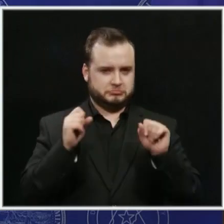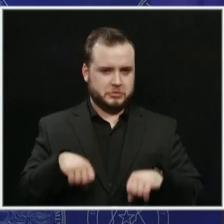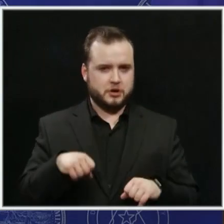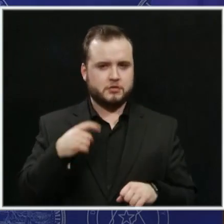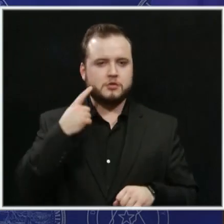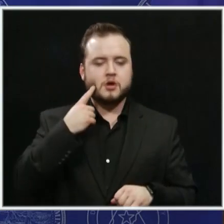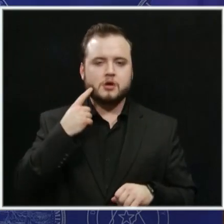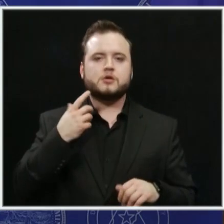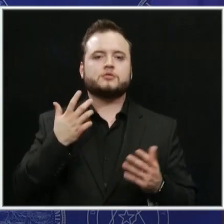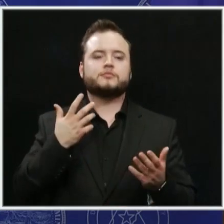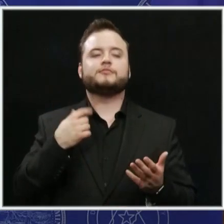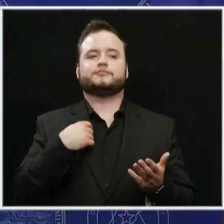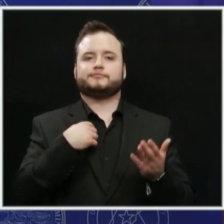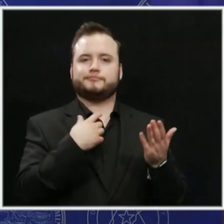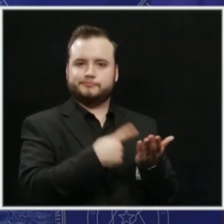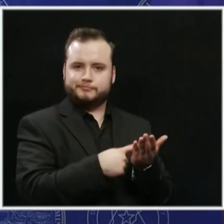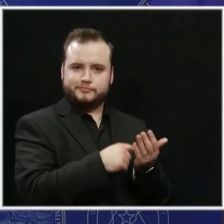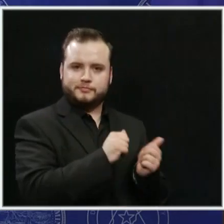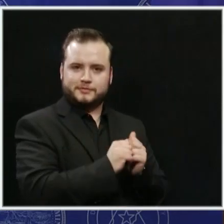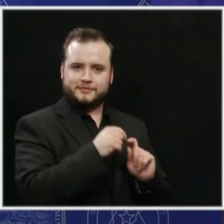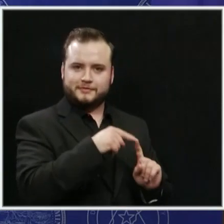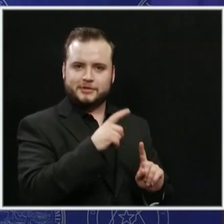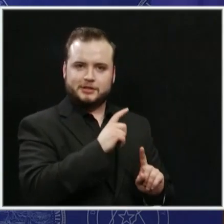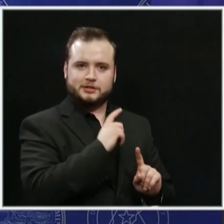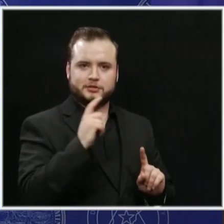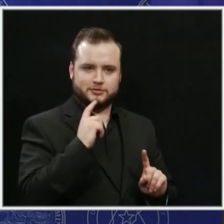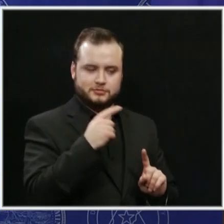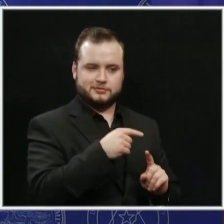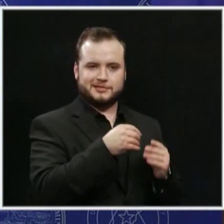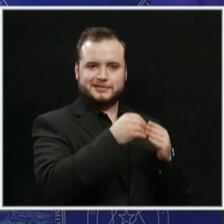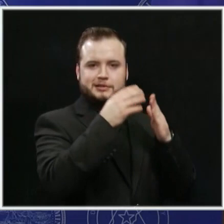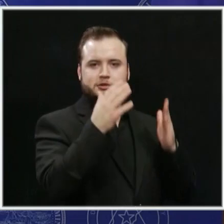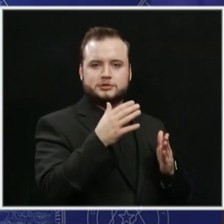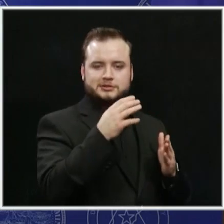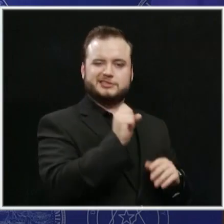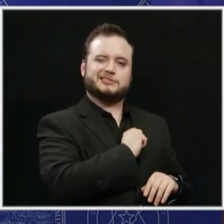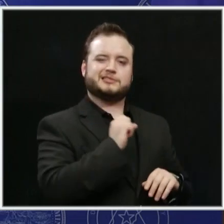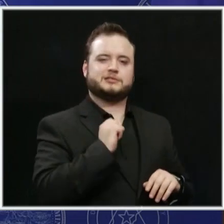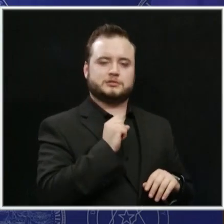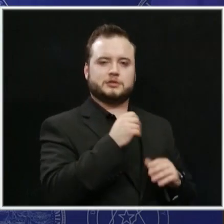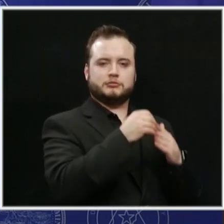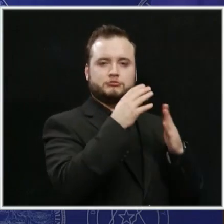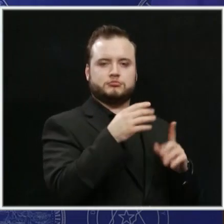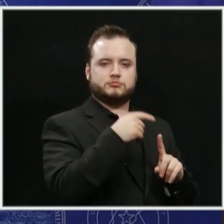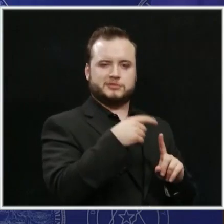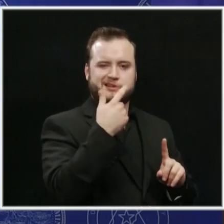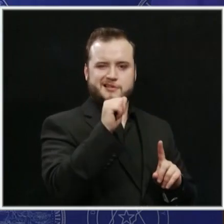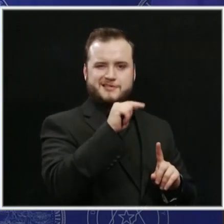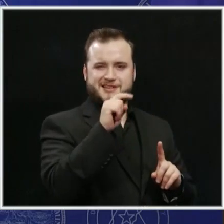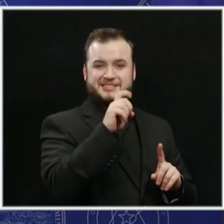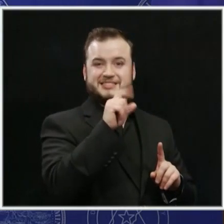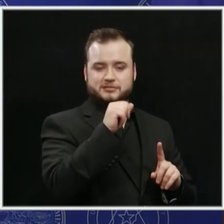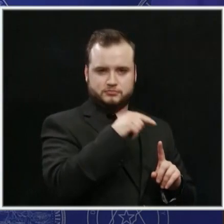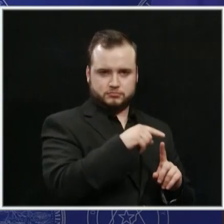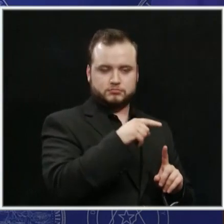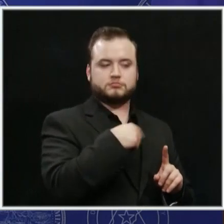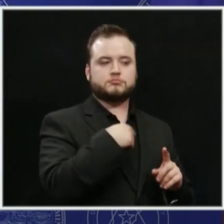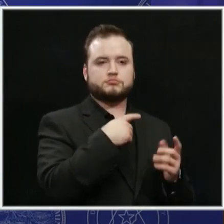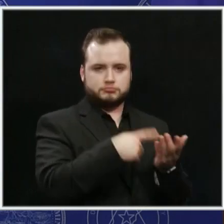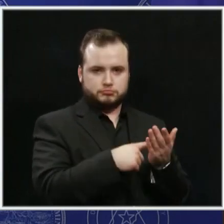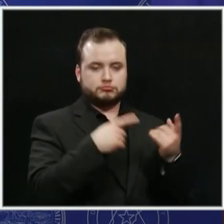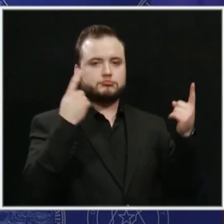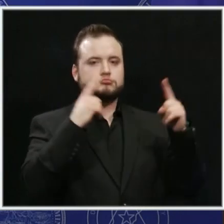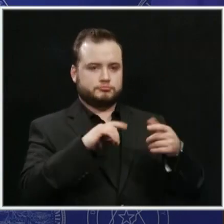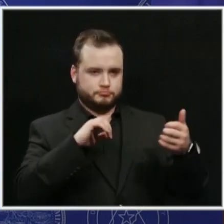legislative leaders. I spoke with Senator Gazelka this morning talking about ways that we can partner. We are very much aligned on this idea of trying to get the